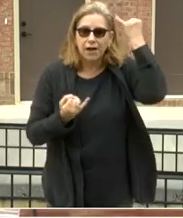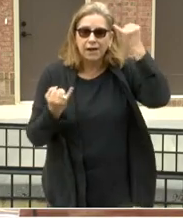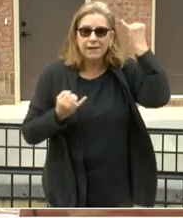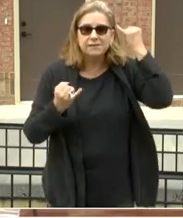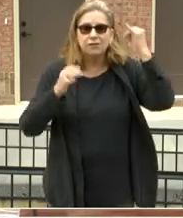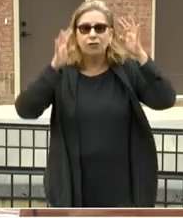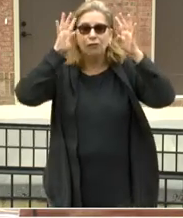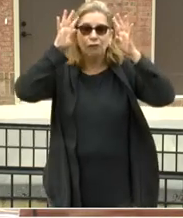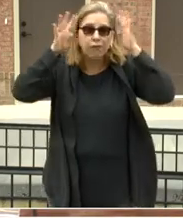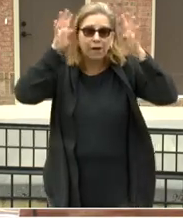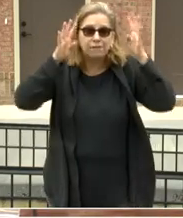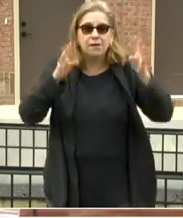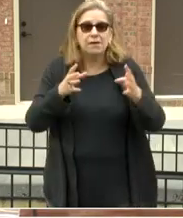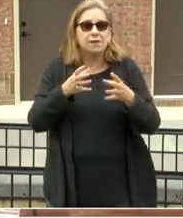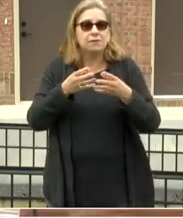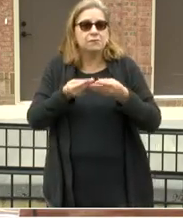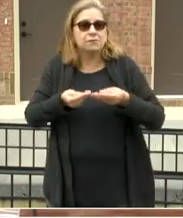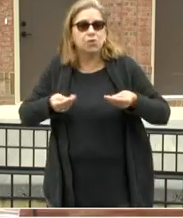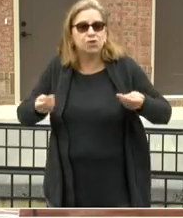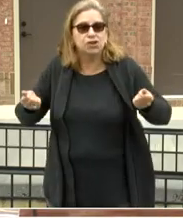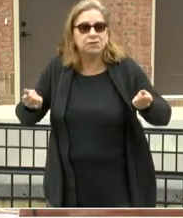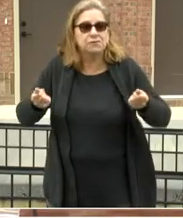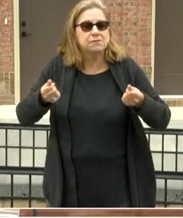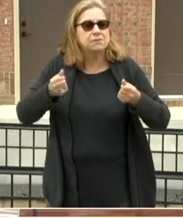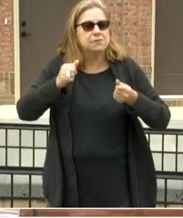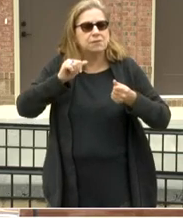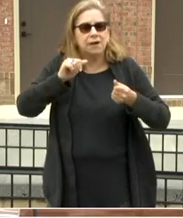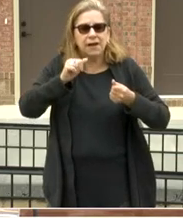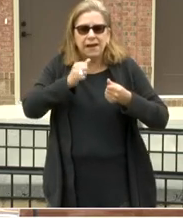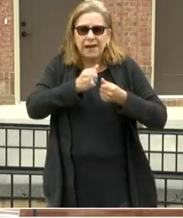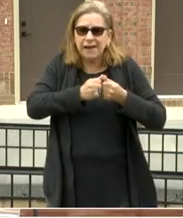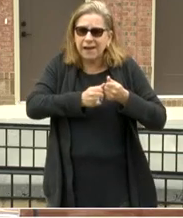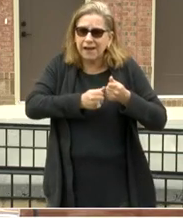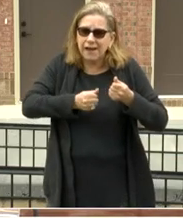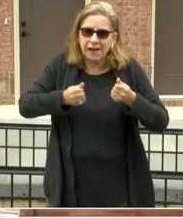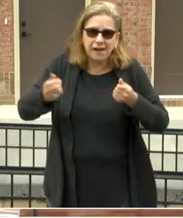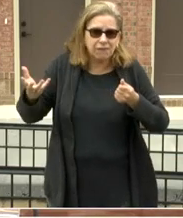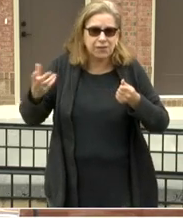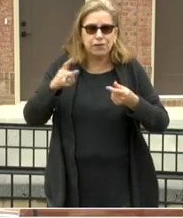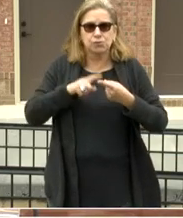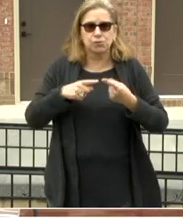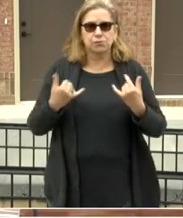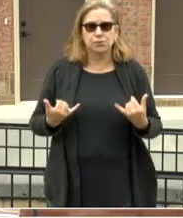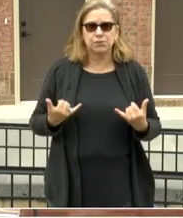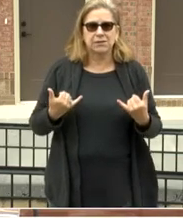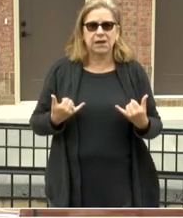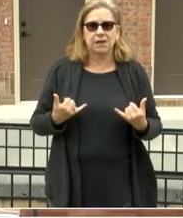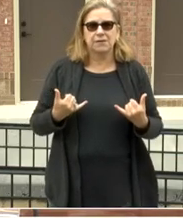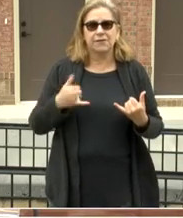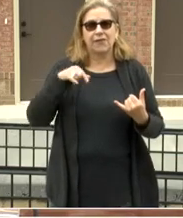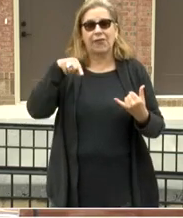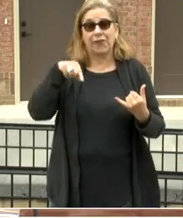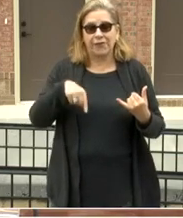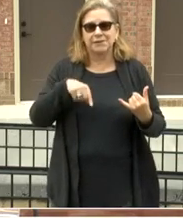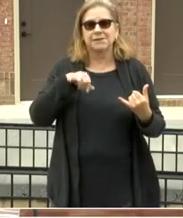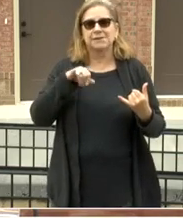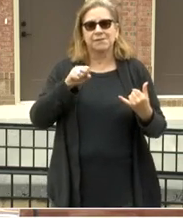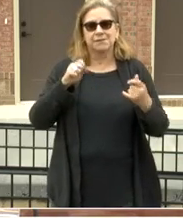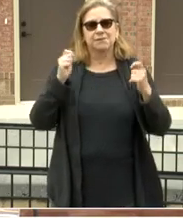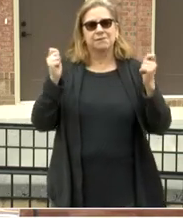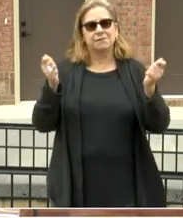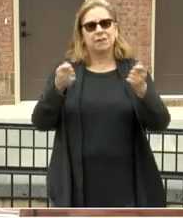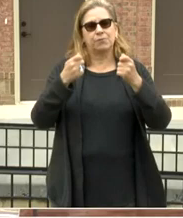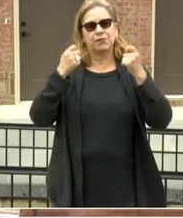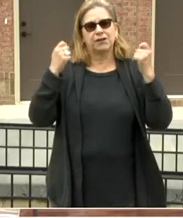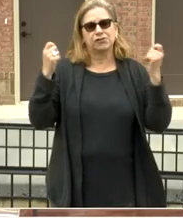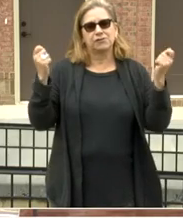this vision together. Days like this are a cause for celebration. It's important to celebrate the success of